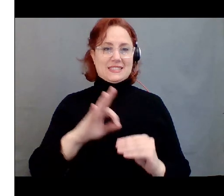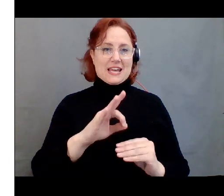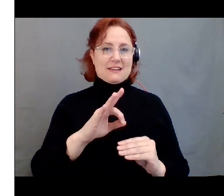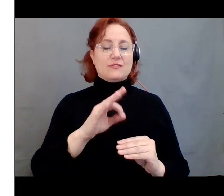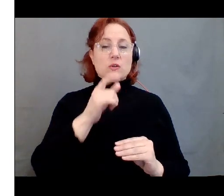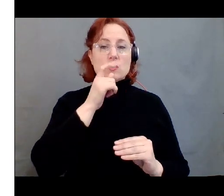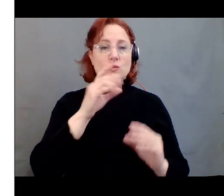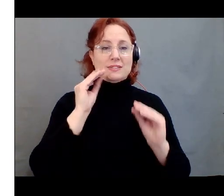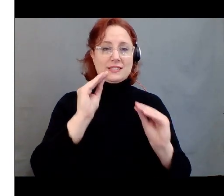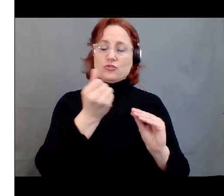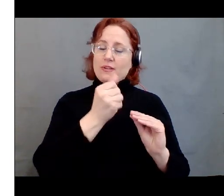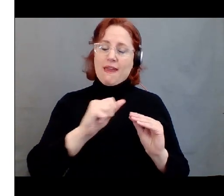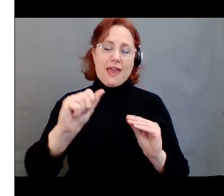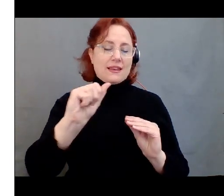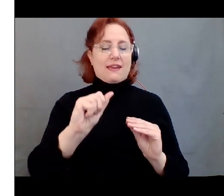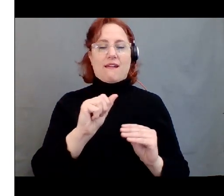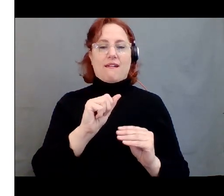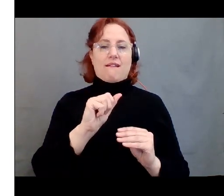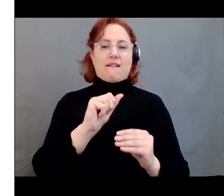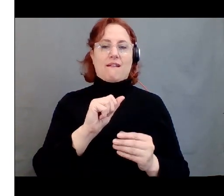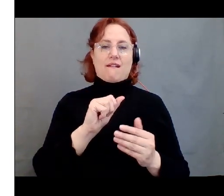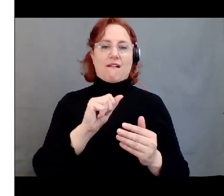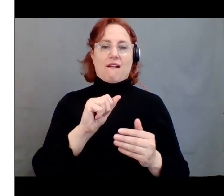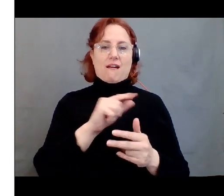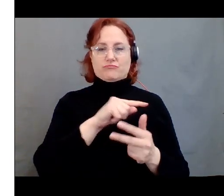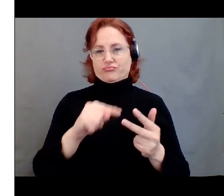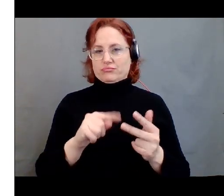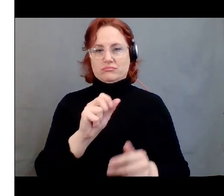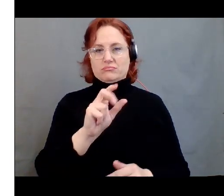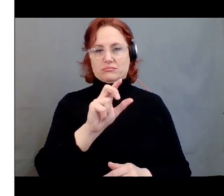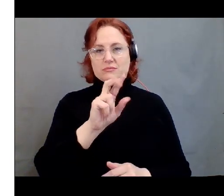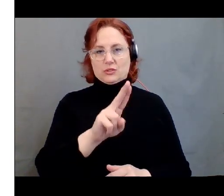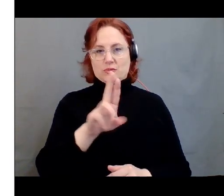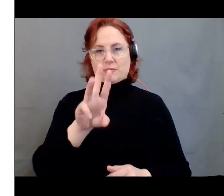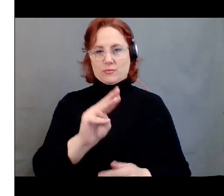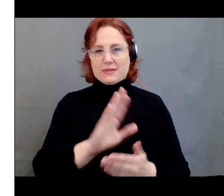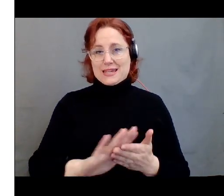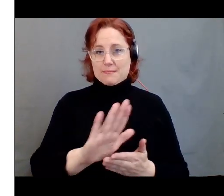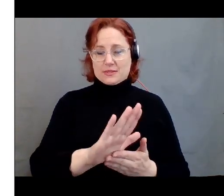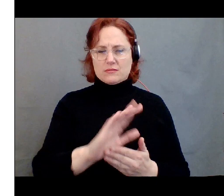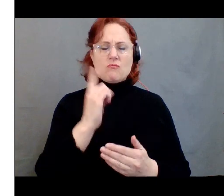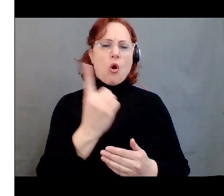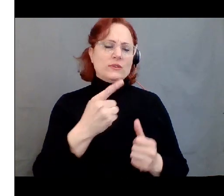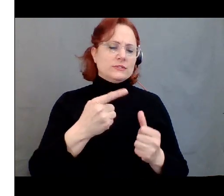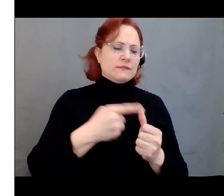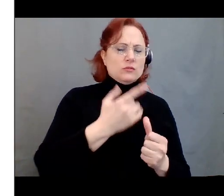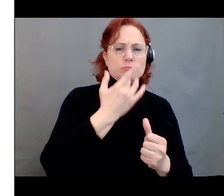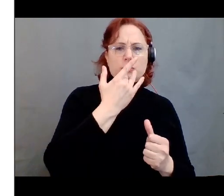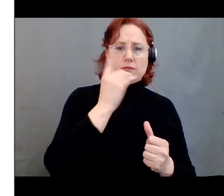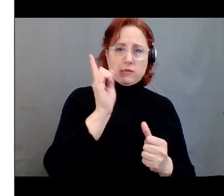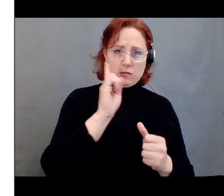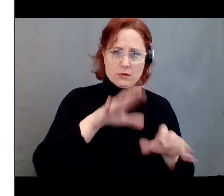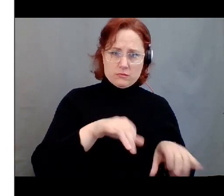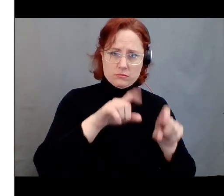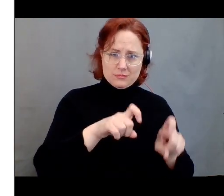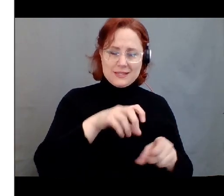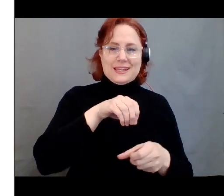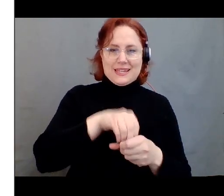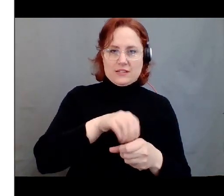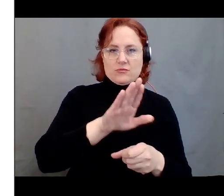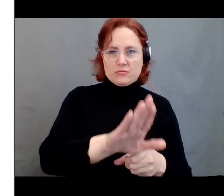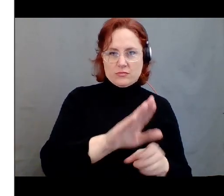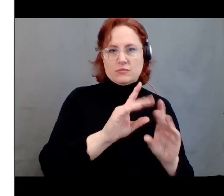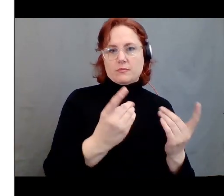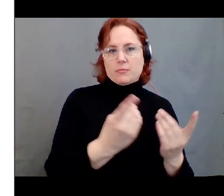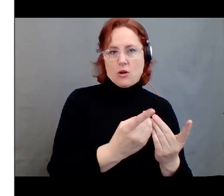the UWM campuses. The preferred location for the administration of an exam is within your department. If you do not have